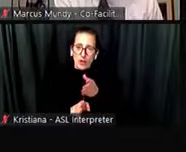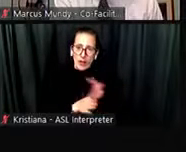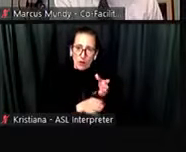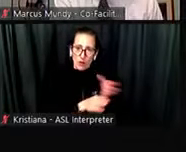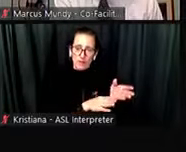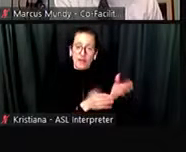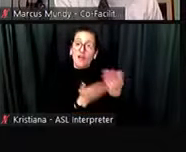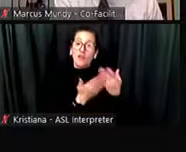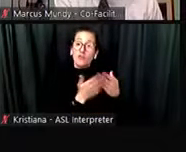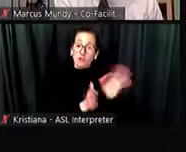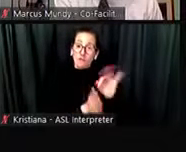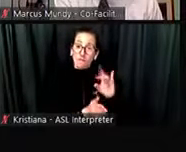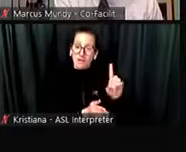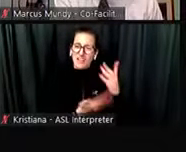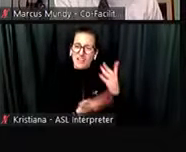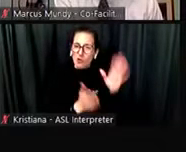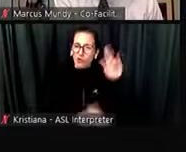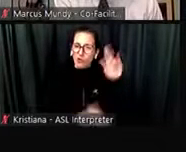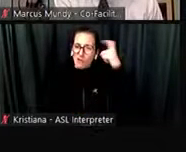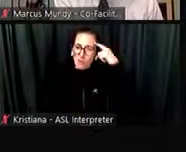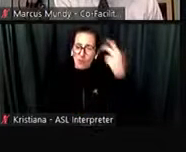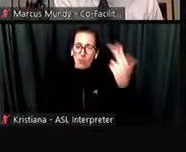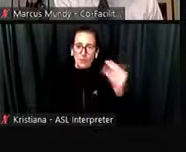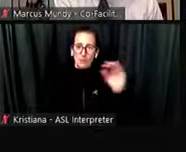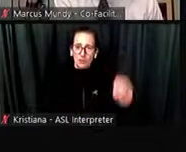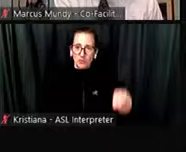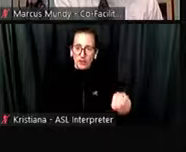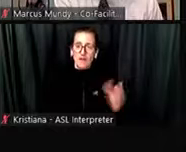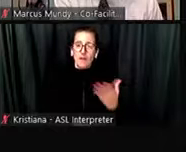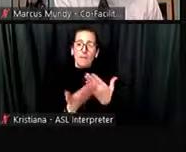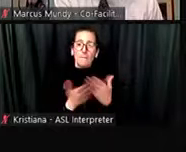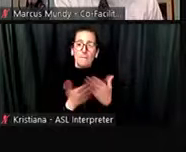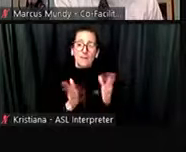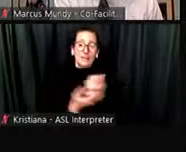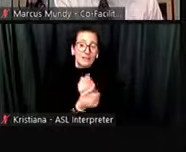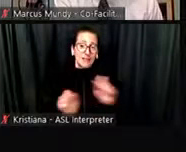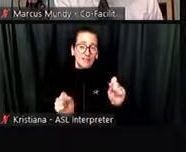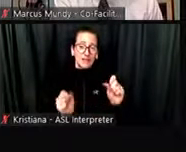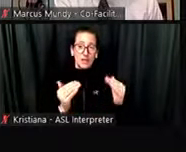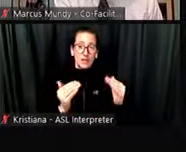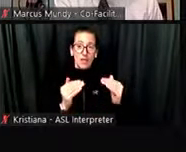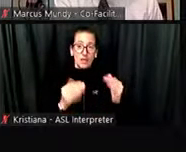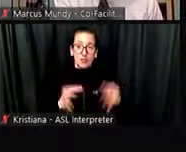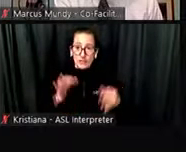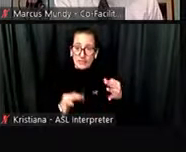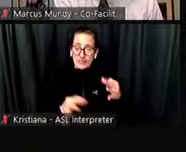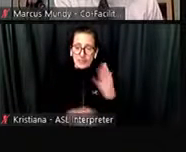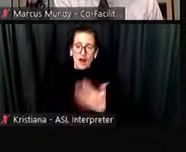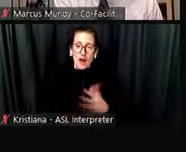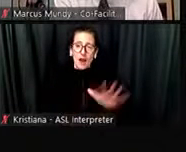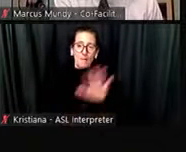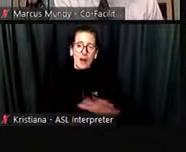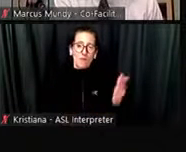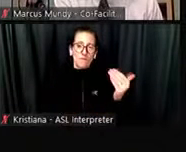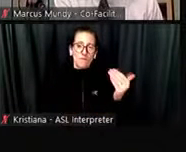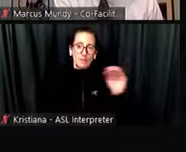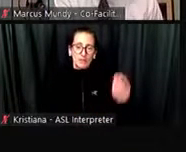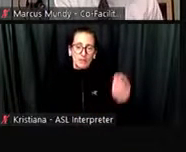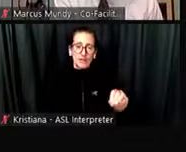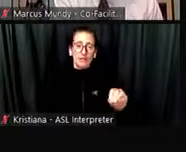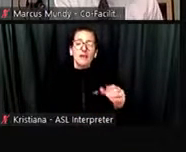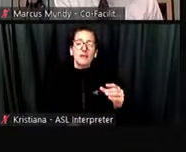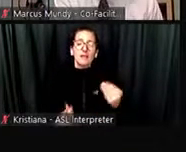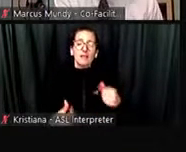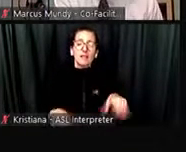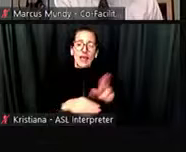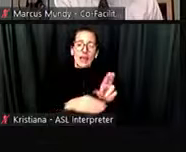is 13%. Public safety and justice is about 15%. Land use and transportation, 9%. Housing, health and